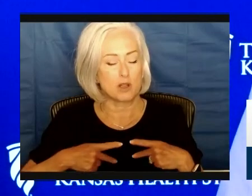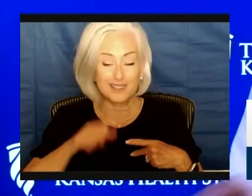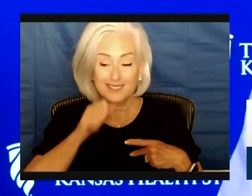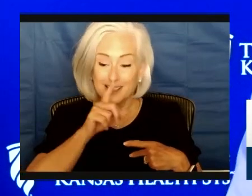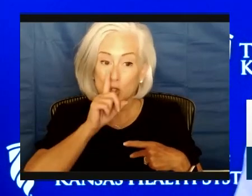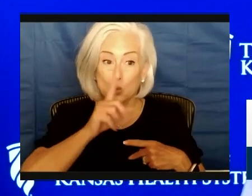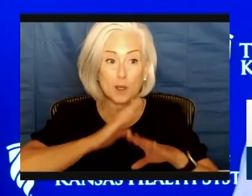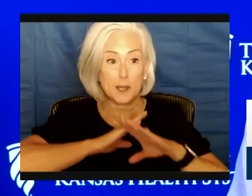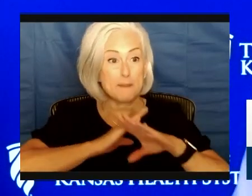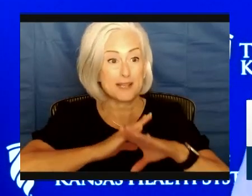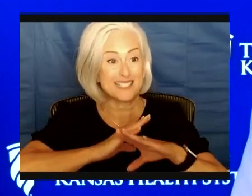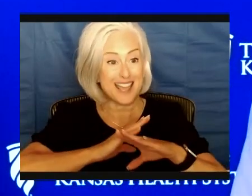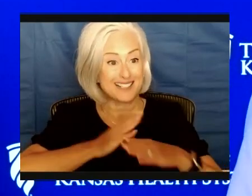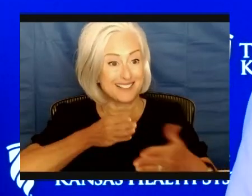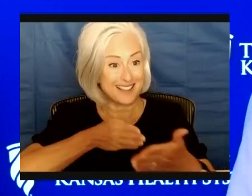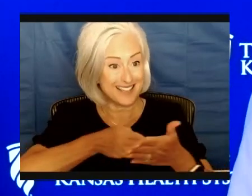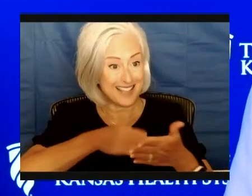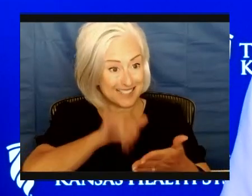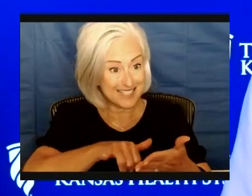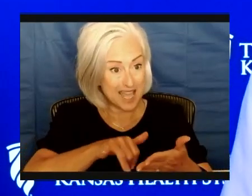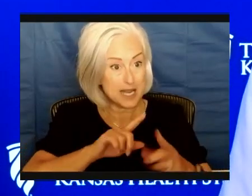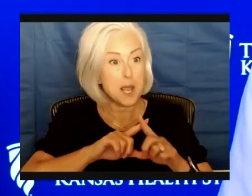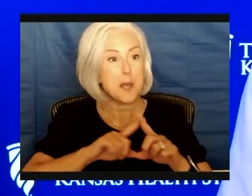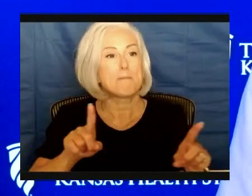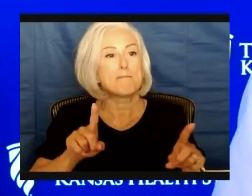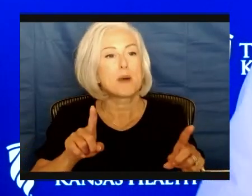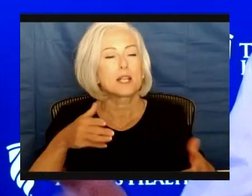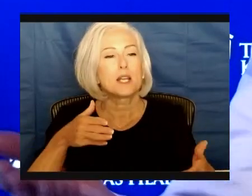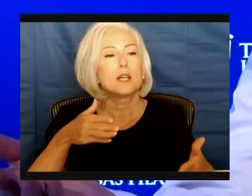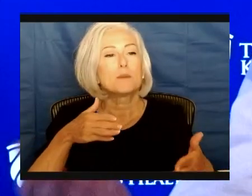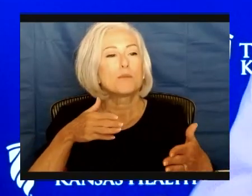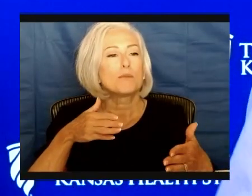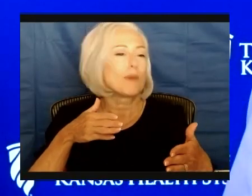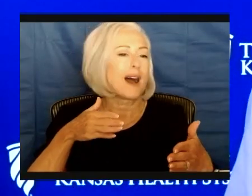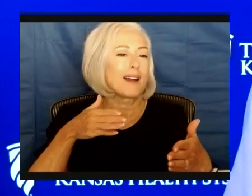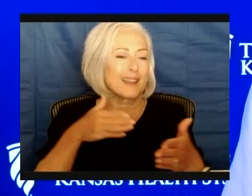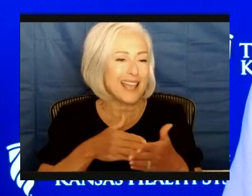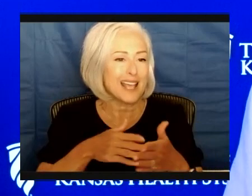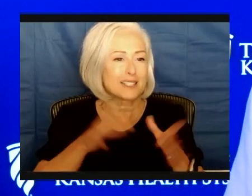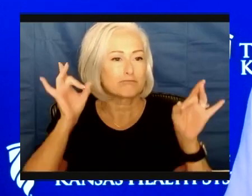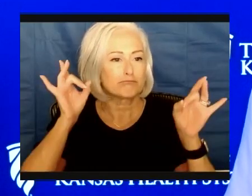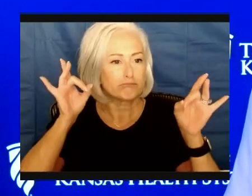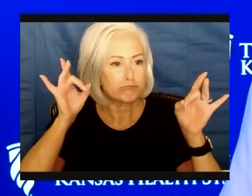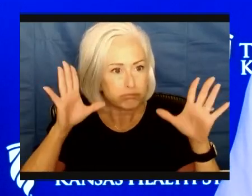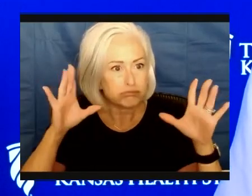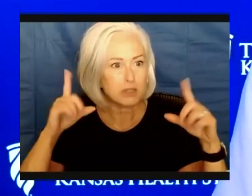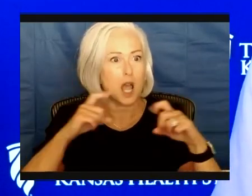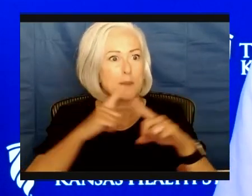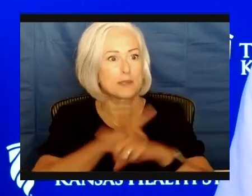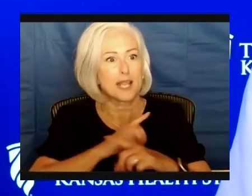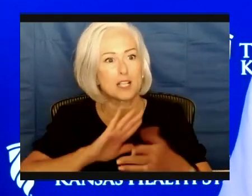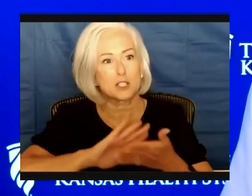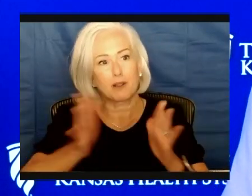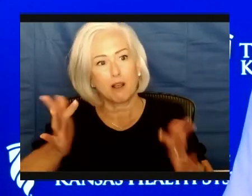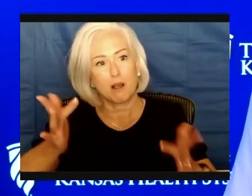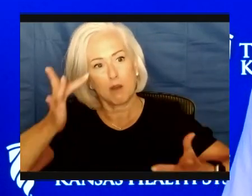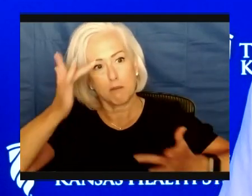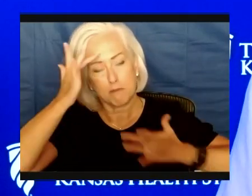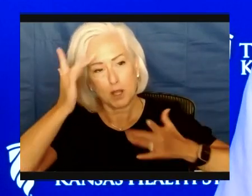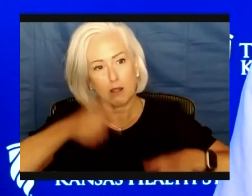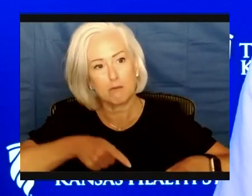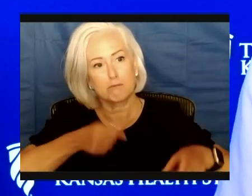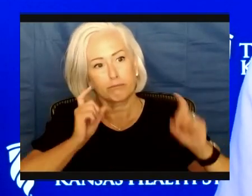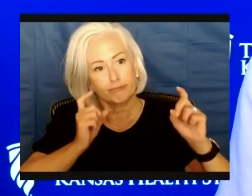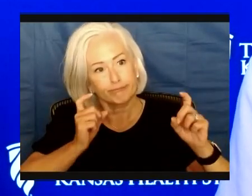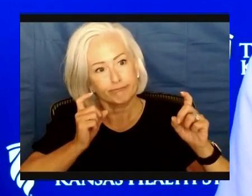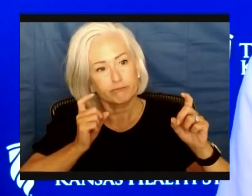it protects you is those extreme complications that can make you very ill and go to see Dr. Stites in the ICU. Those things such as meningitis